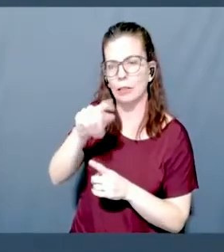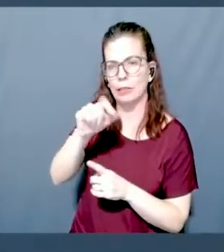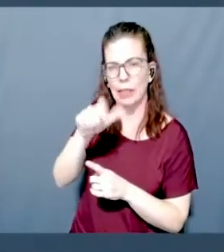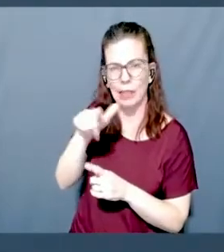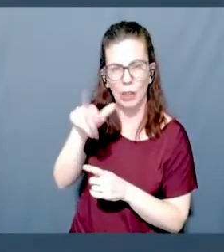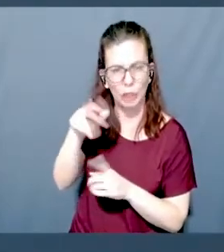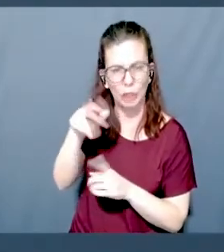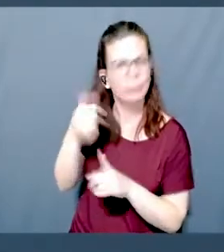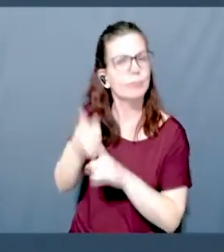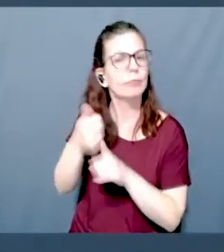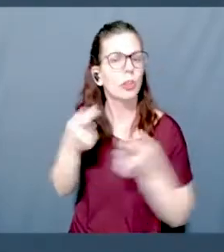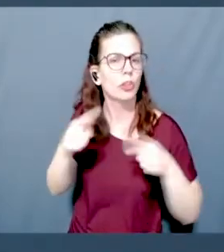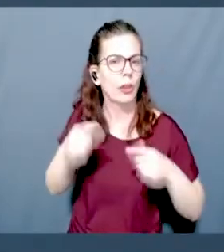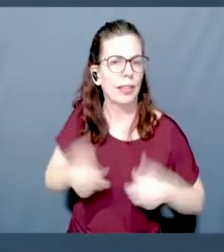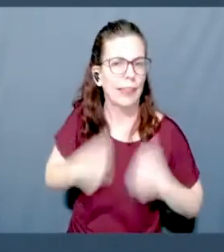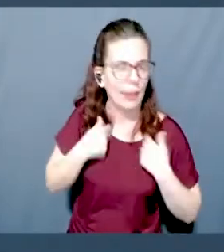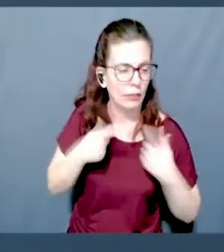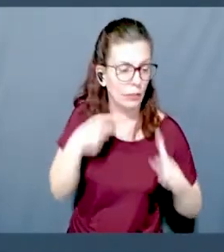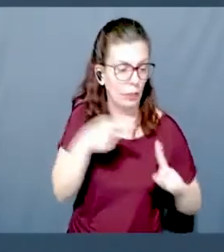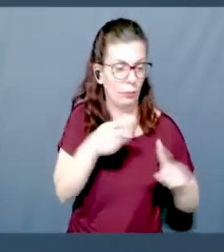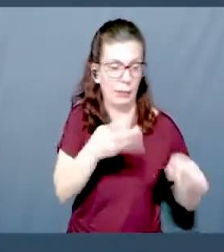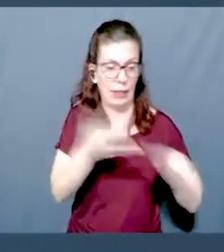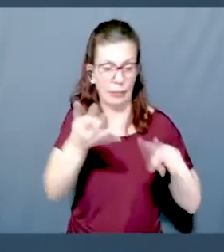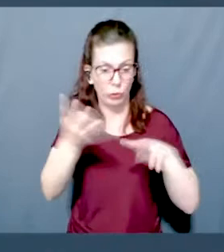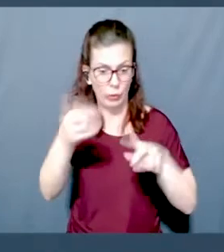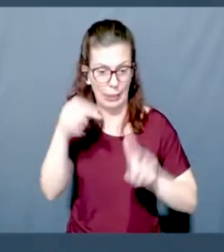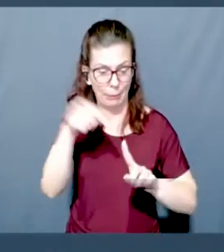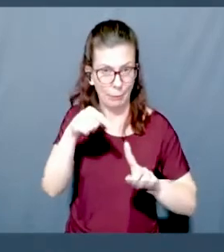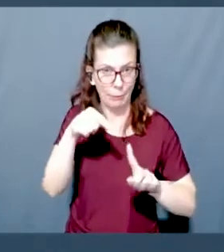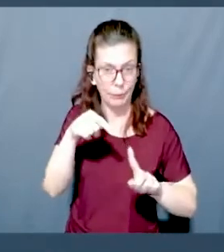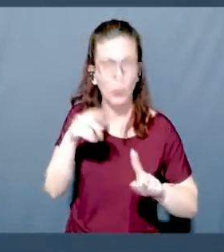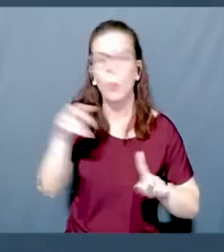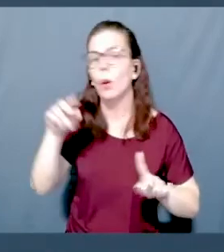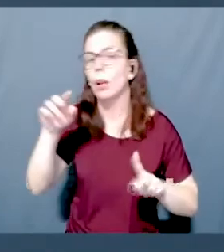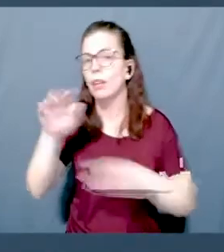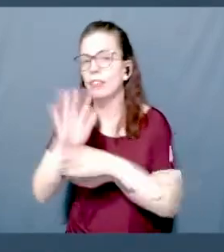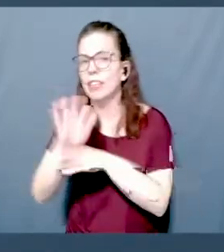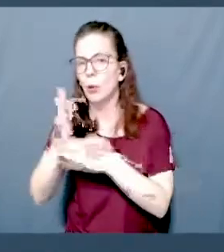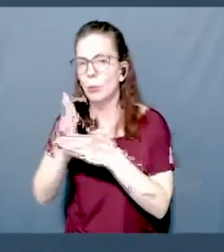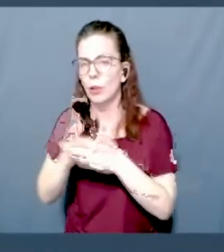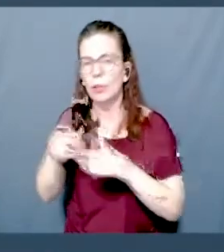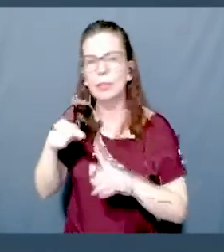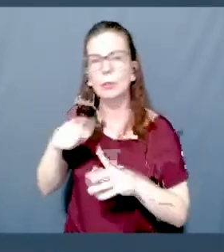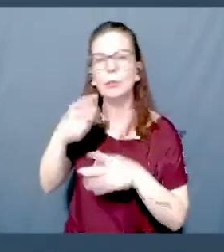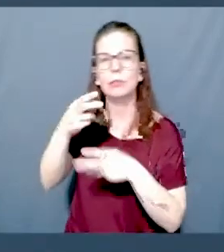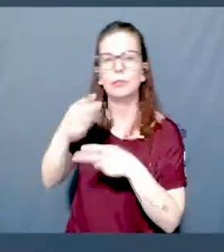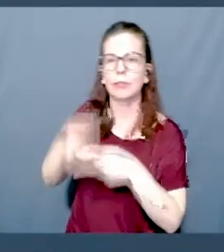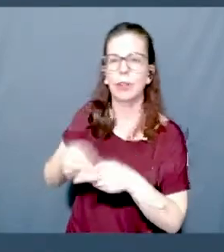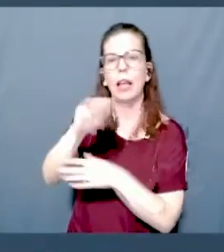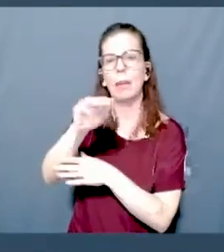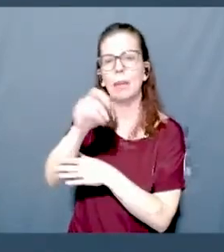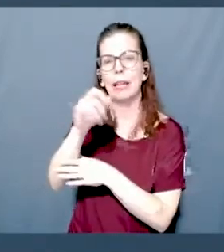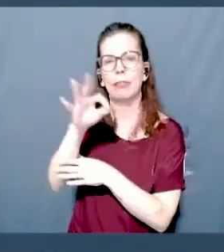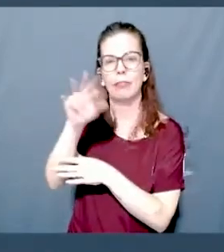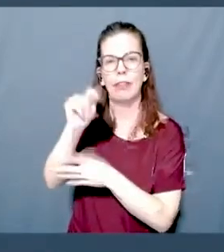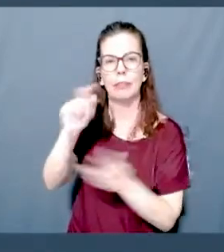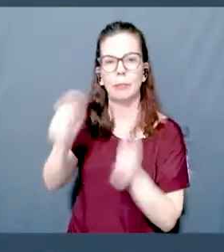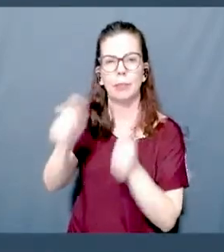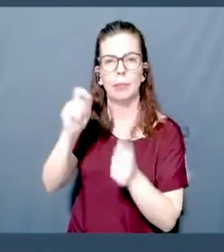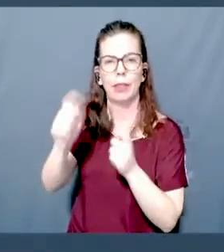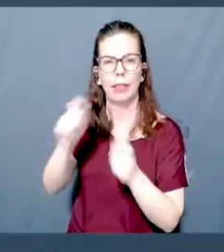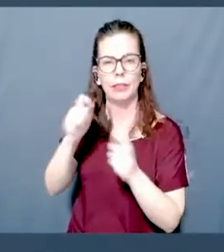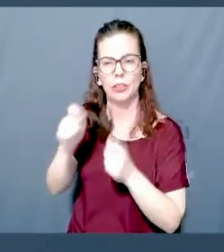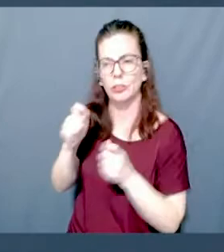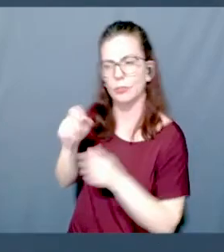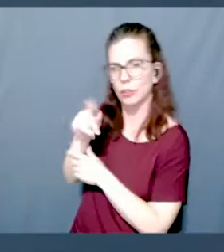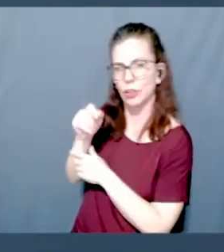stream or a video asset, and it did what's called manifest manipulation in order to do server-side ad insertion. So